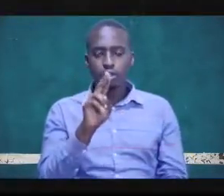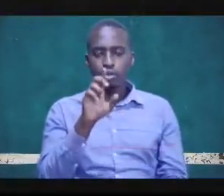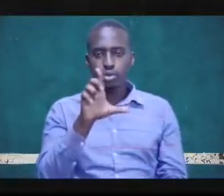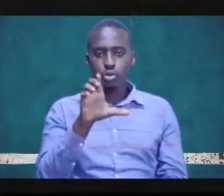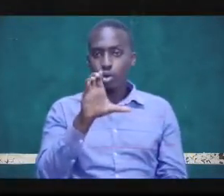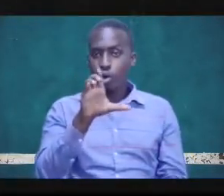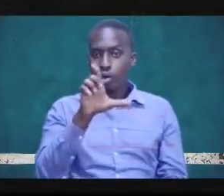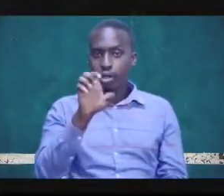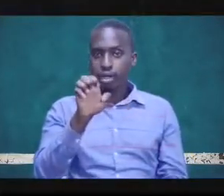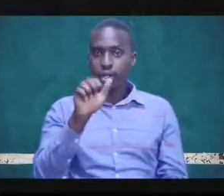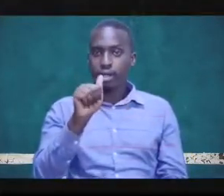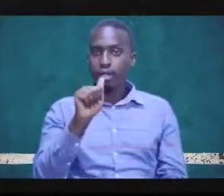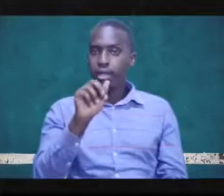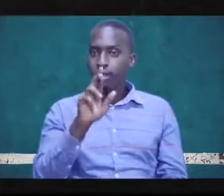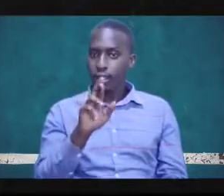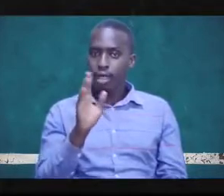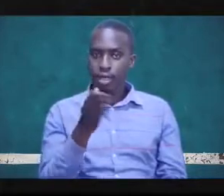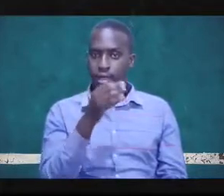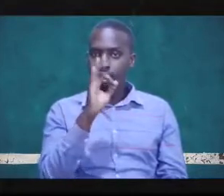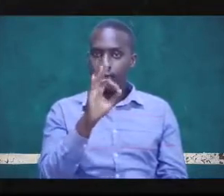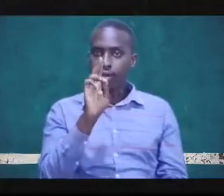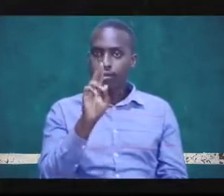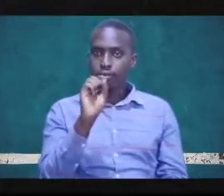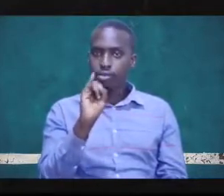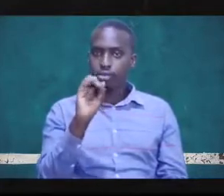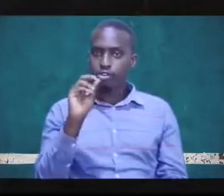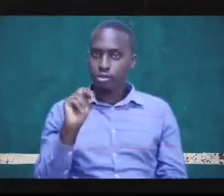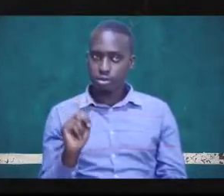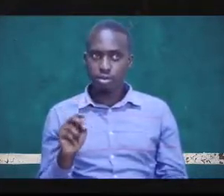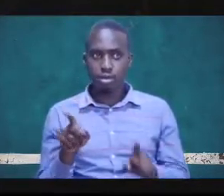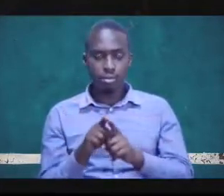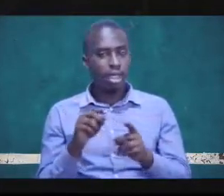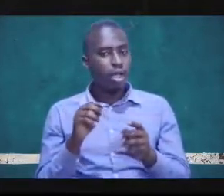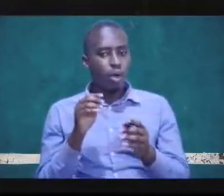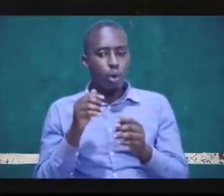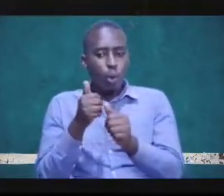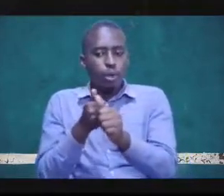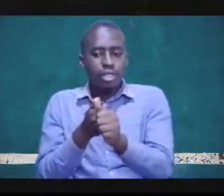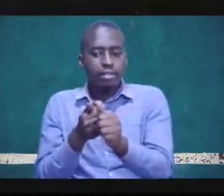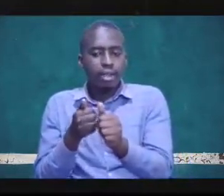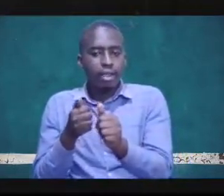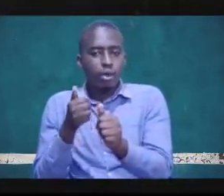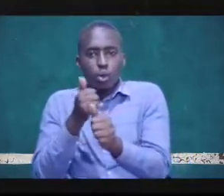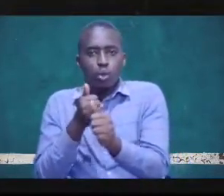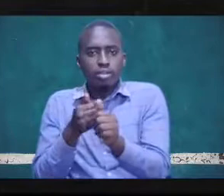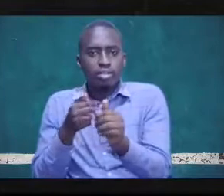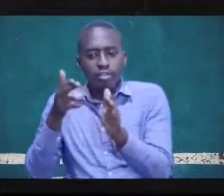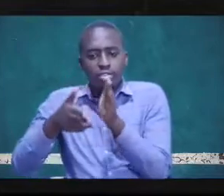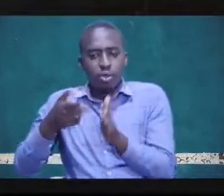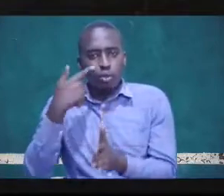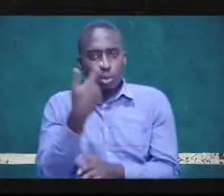And of course, you can refer to the video, just to the